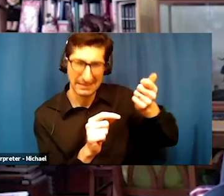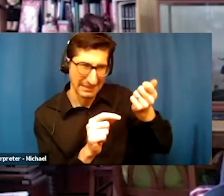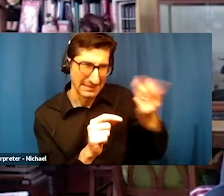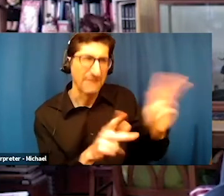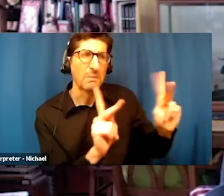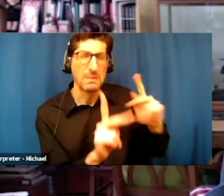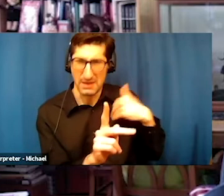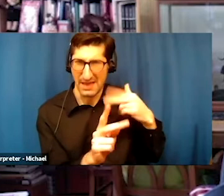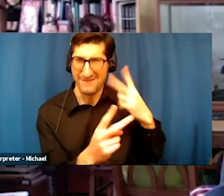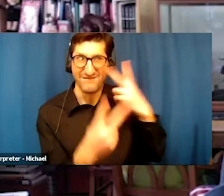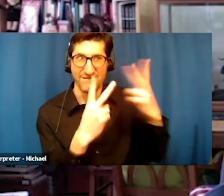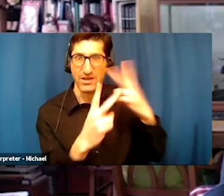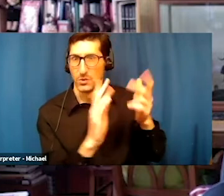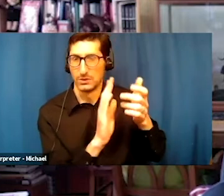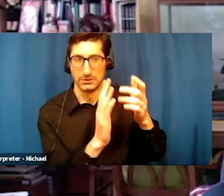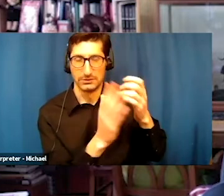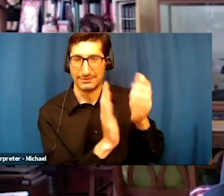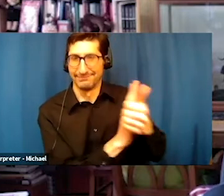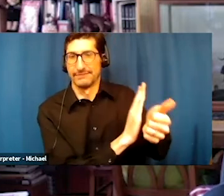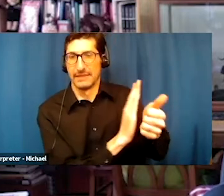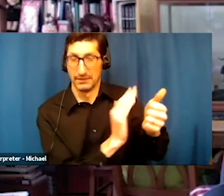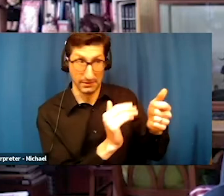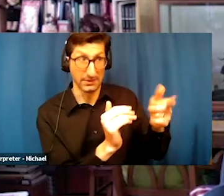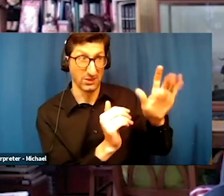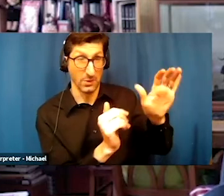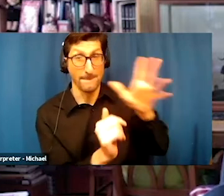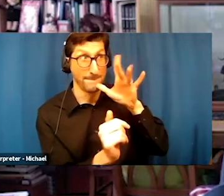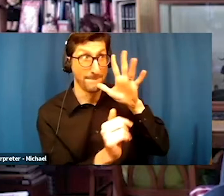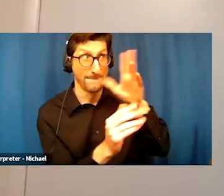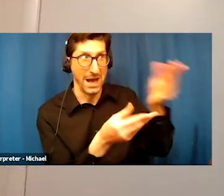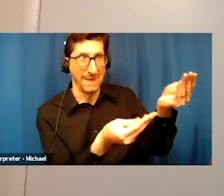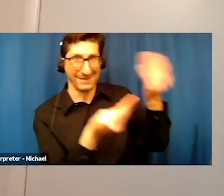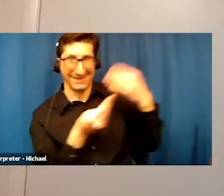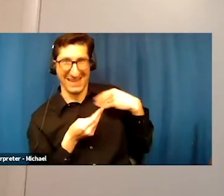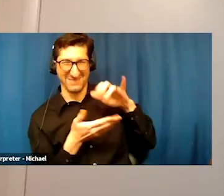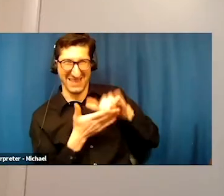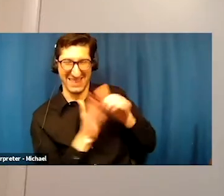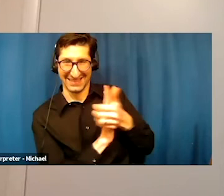visual talent. Um, I inherited that from mom. Mm hmm. Um,